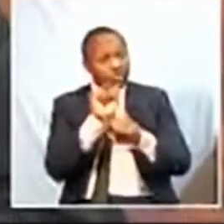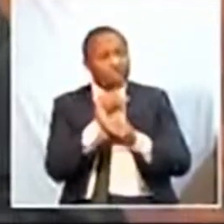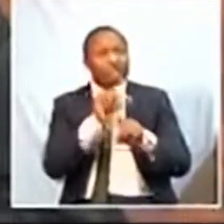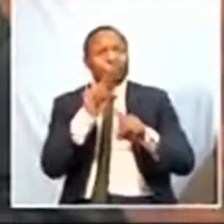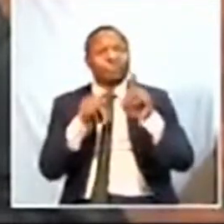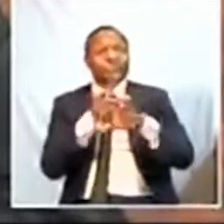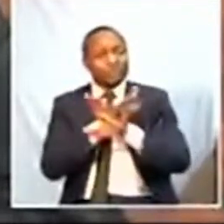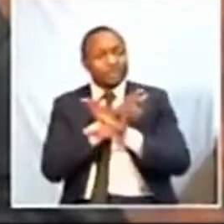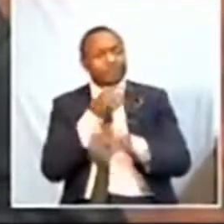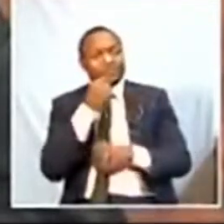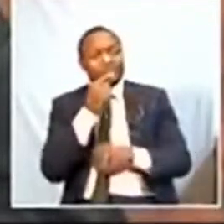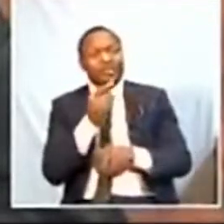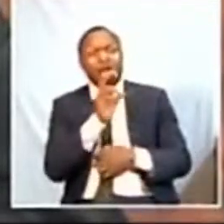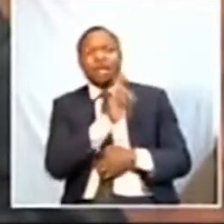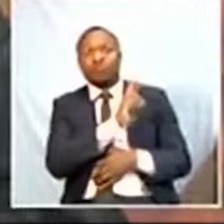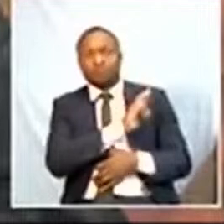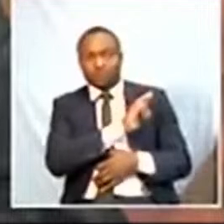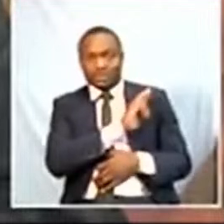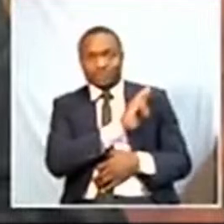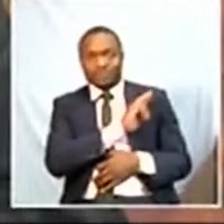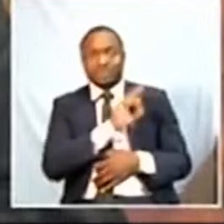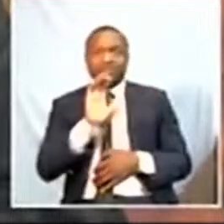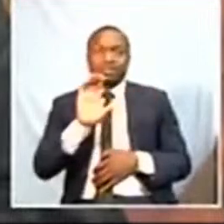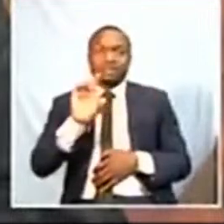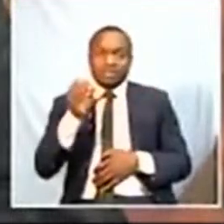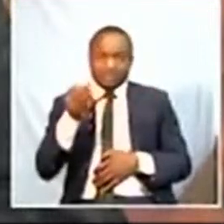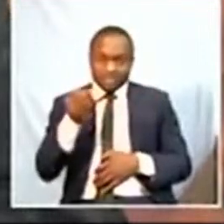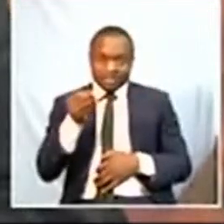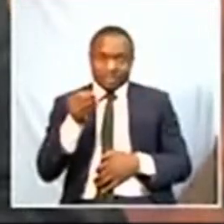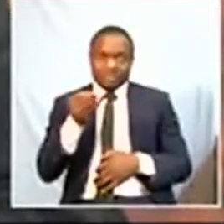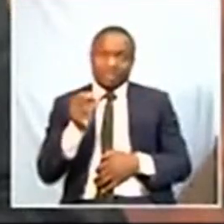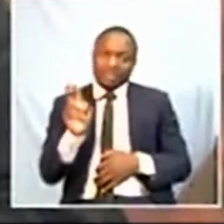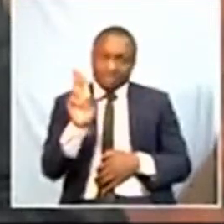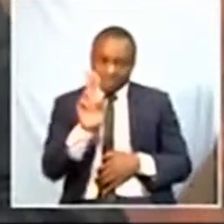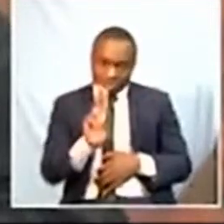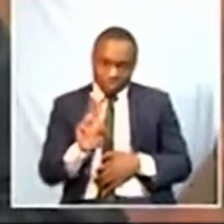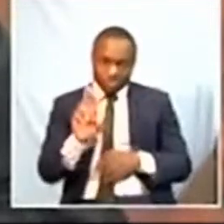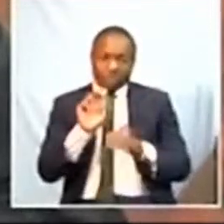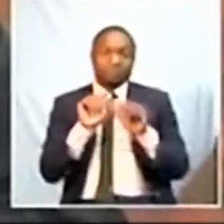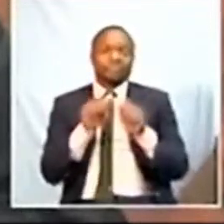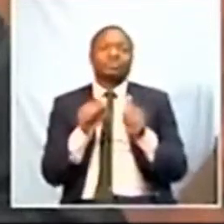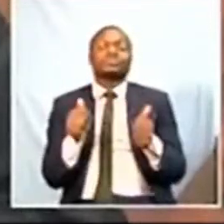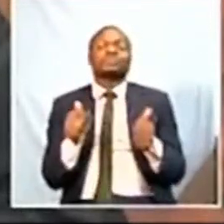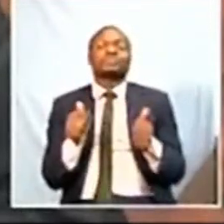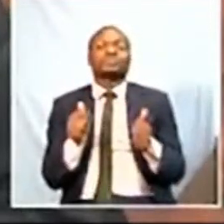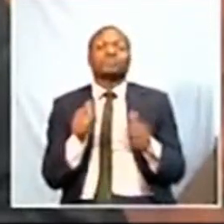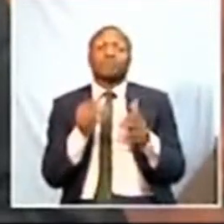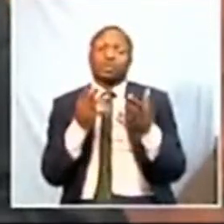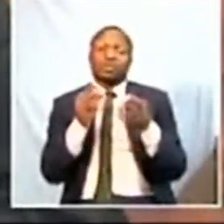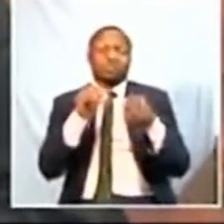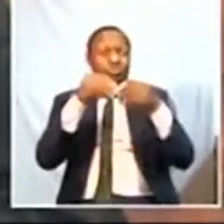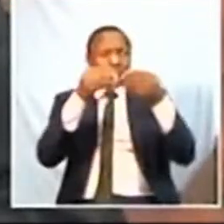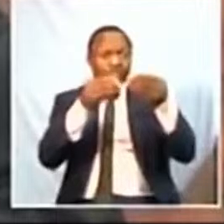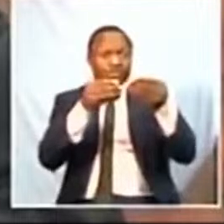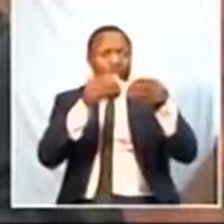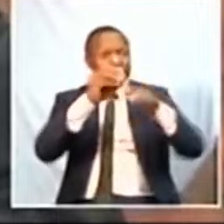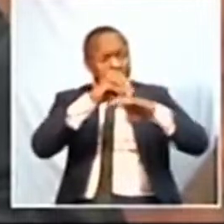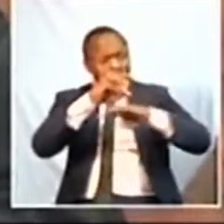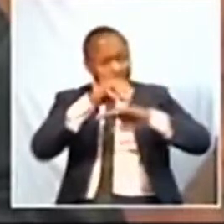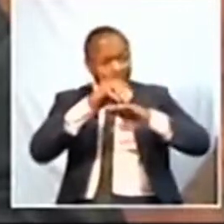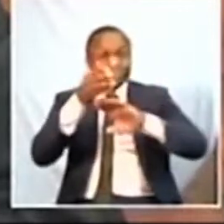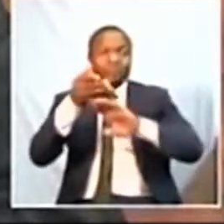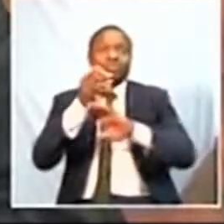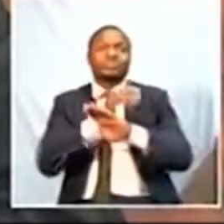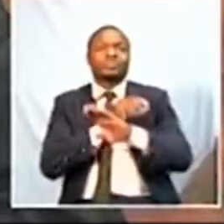Zambian people say in Rufunsa, CDF is being used properly. So I just wanted to give you counsel before